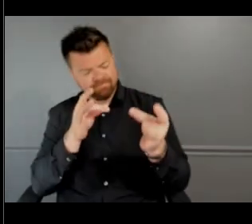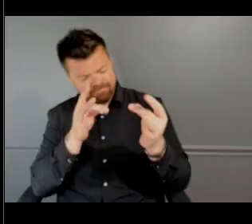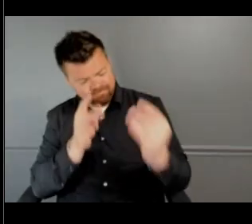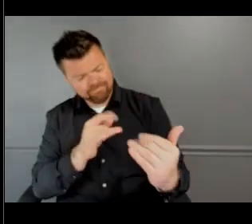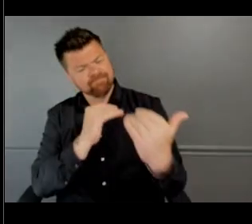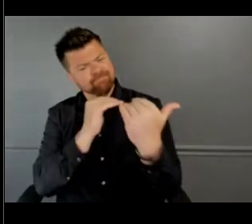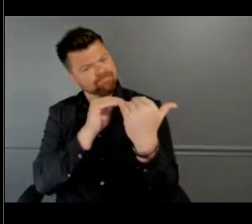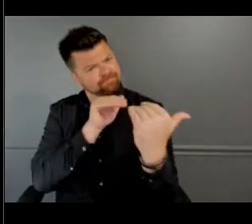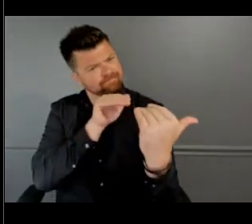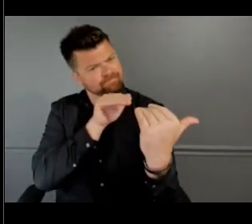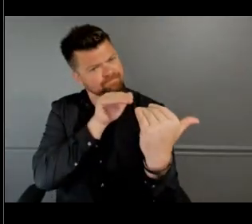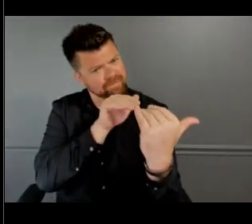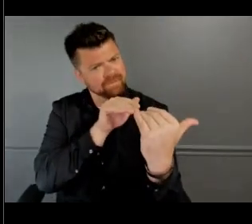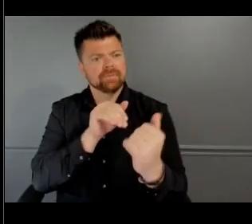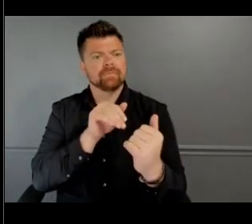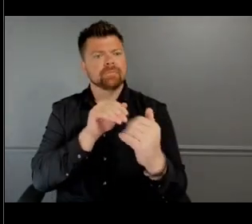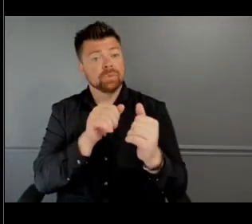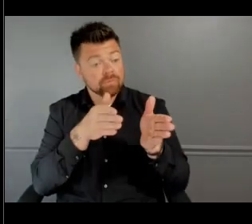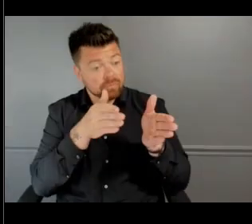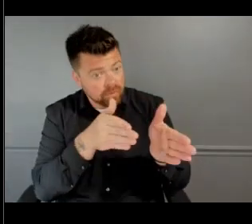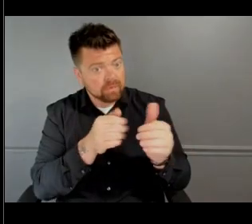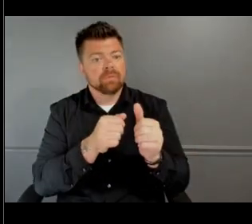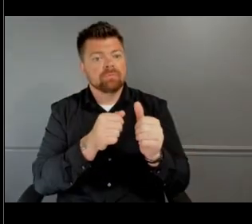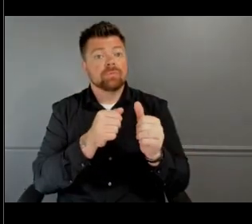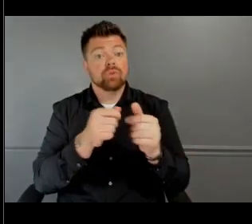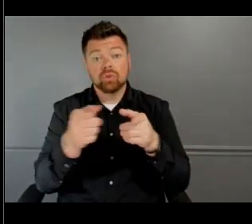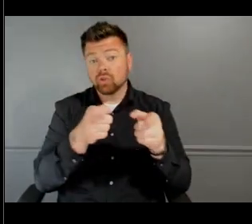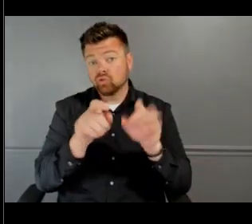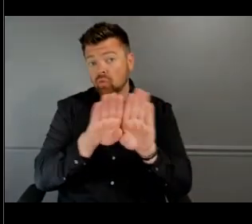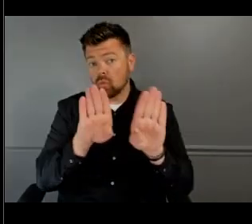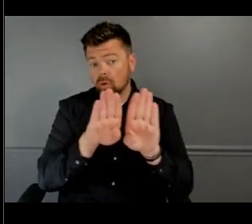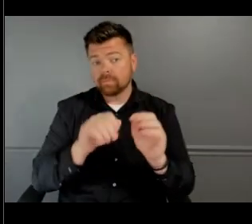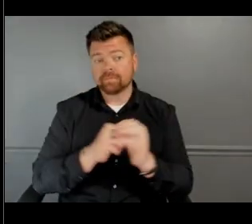flush with and parallel to the control wall.